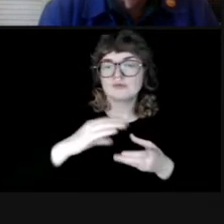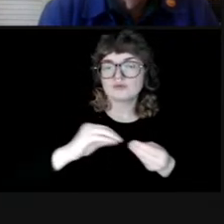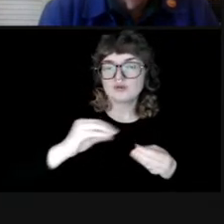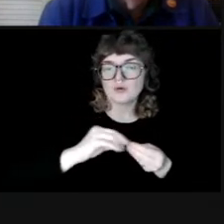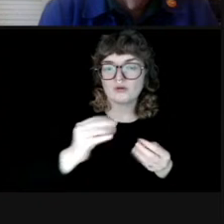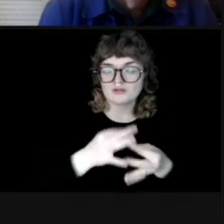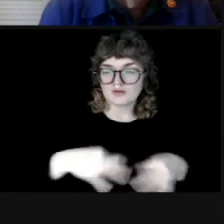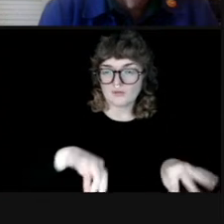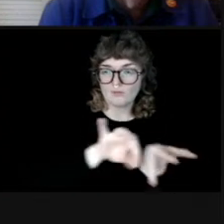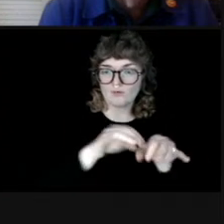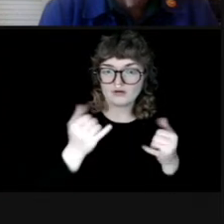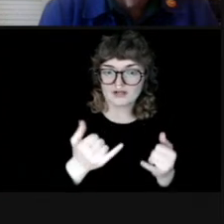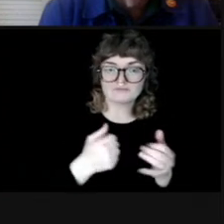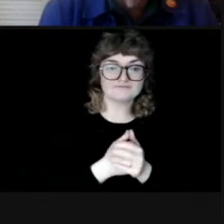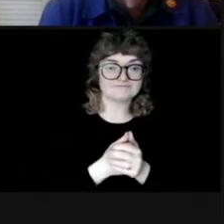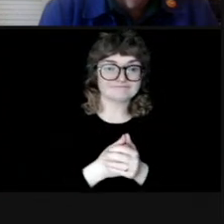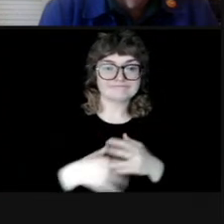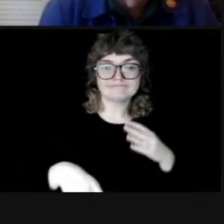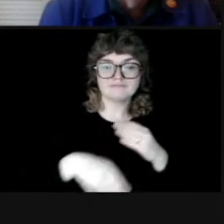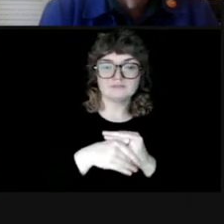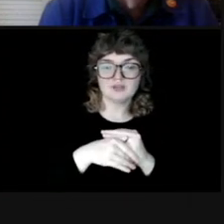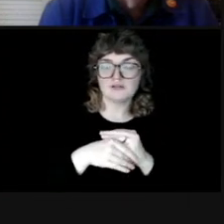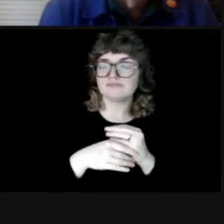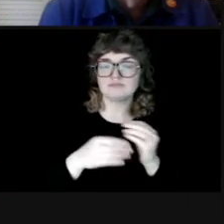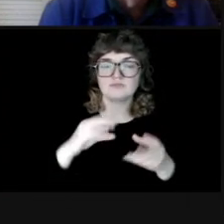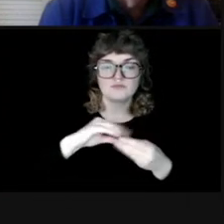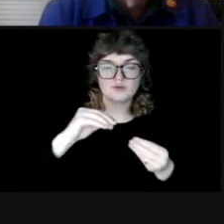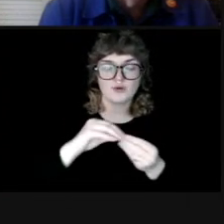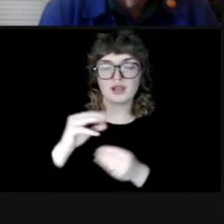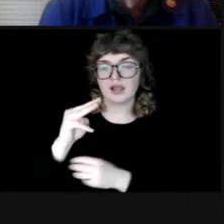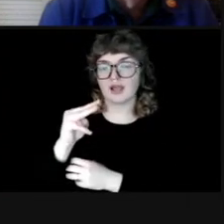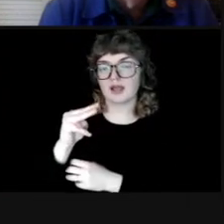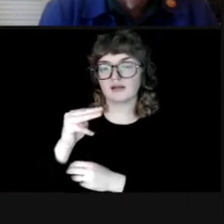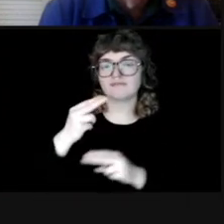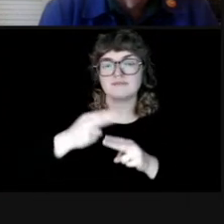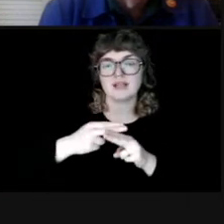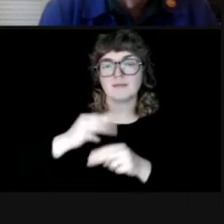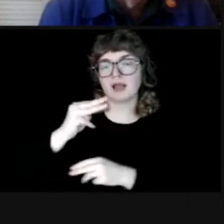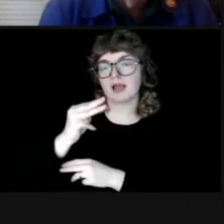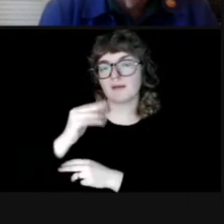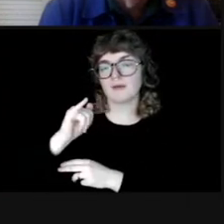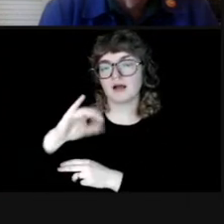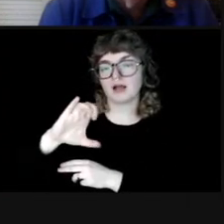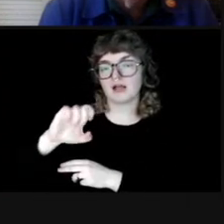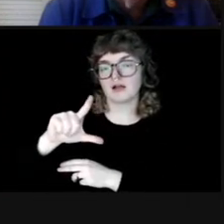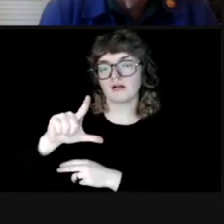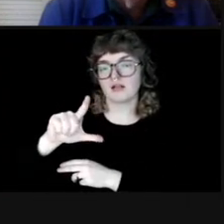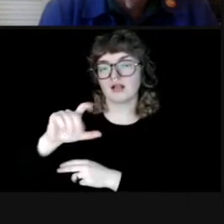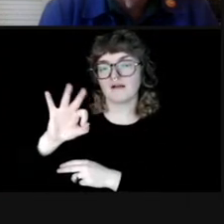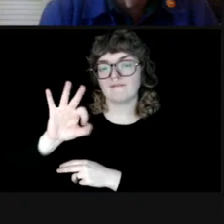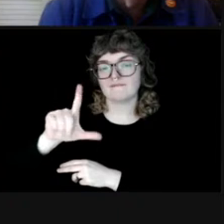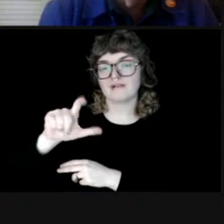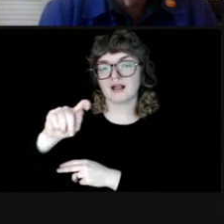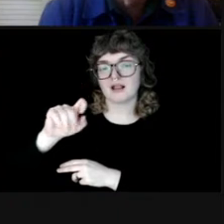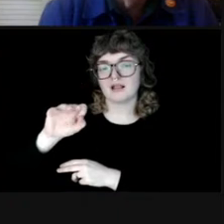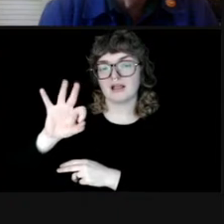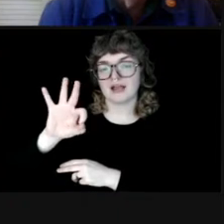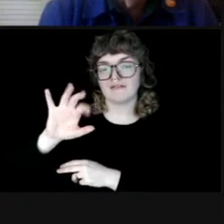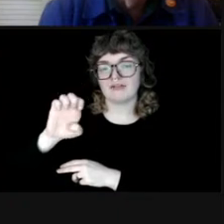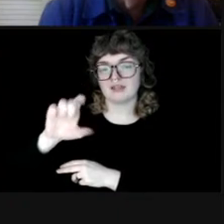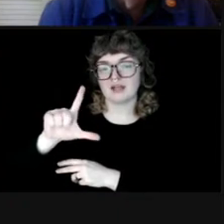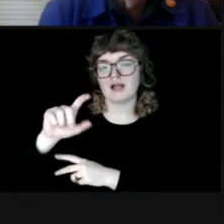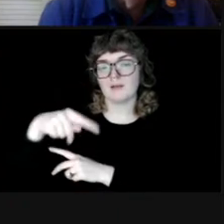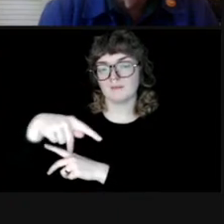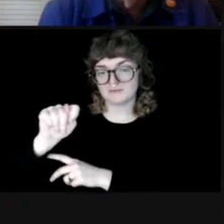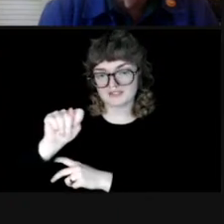we didn't include Michael Phelps, which I think is probably he's very important for his